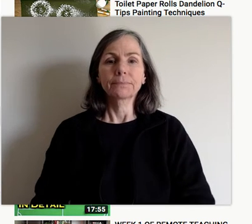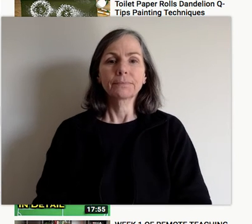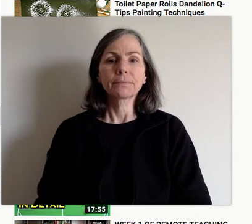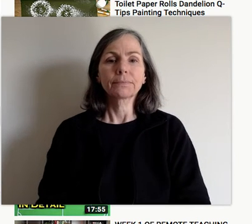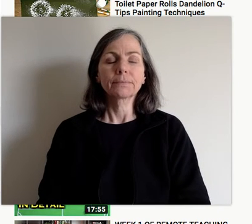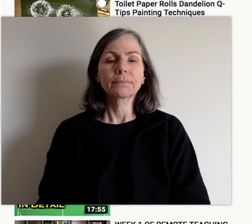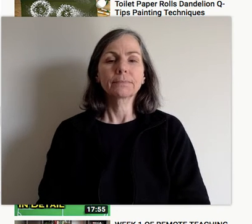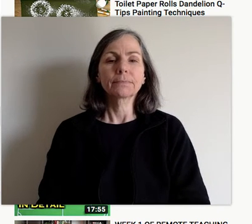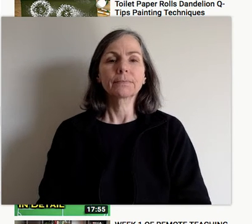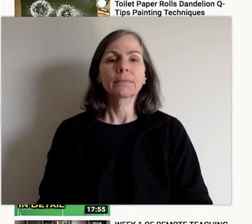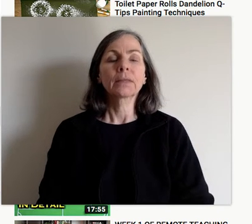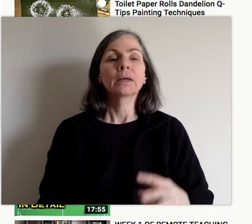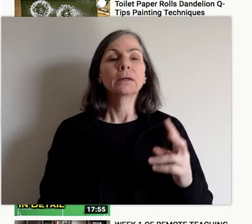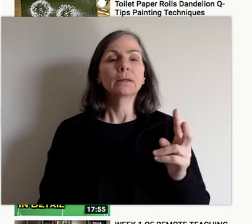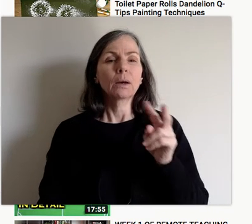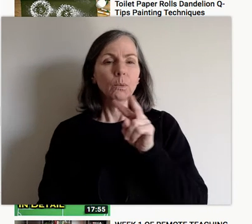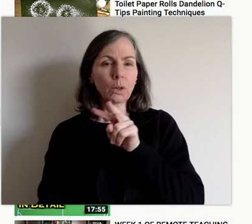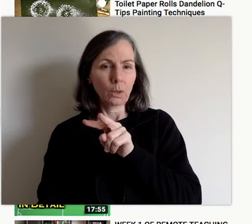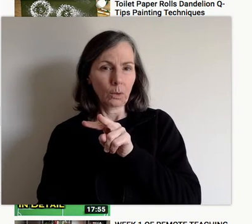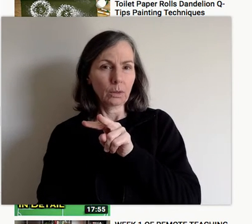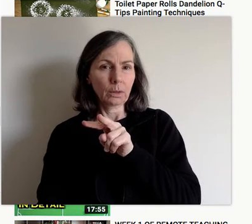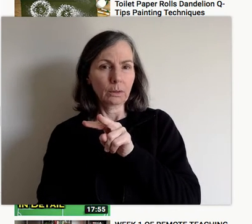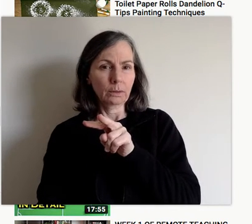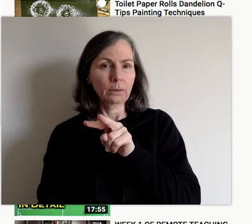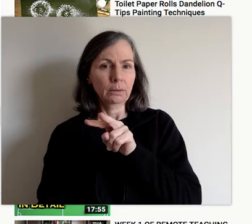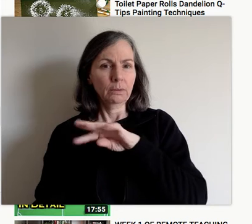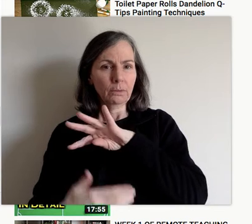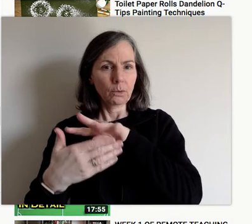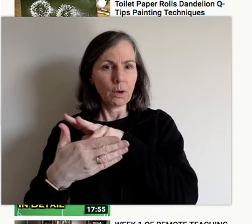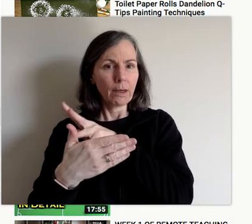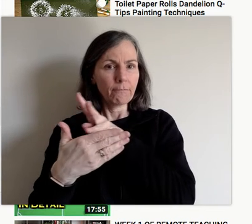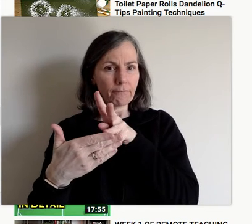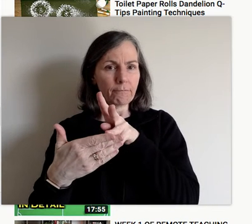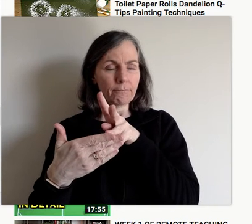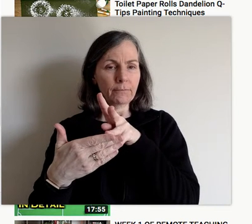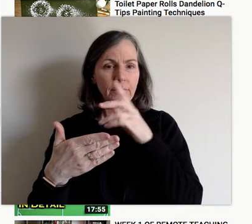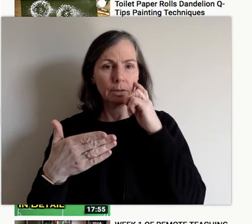So let's look at our parabola on the left.